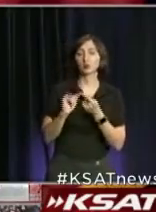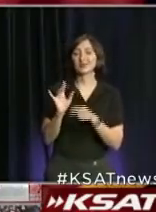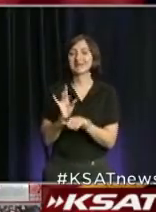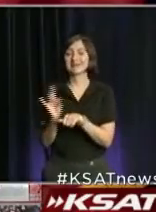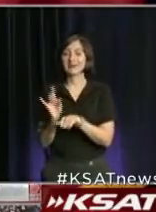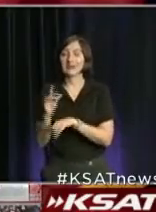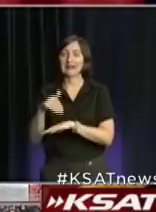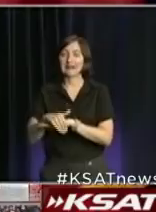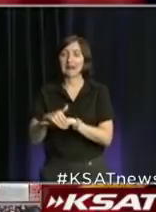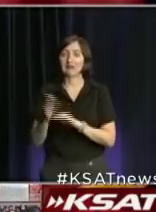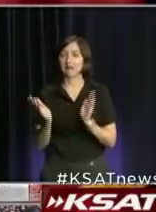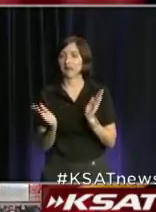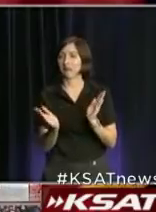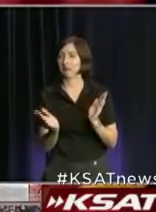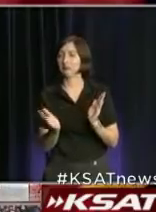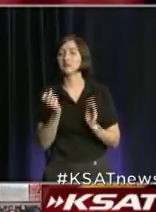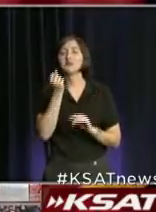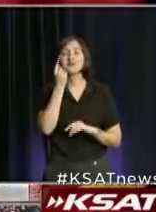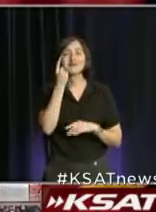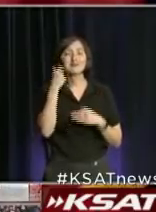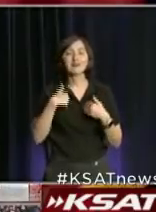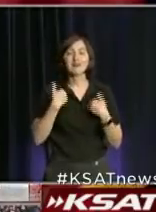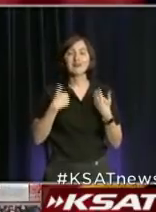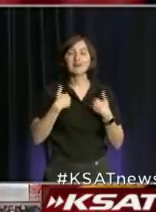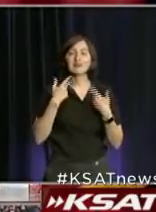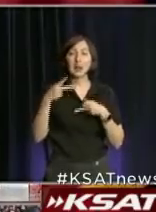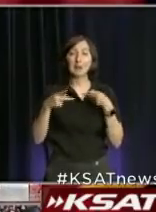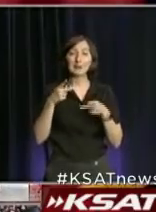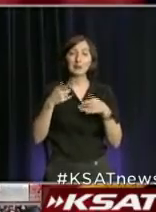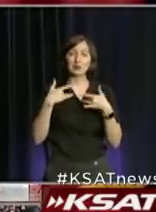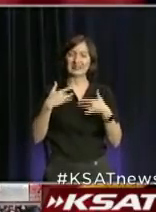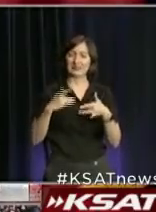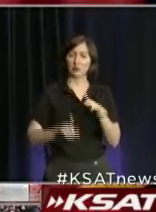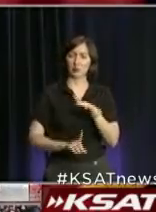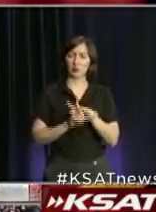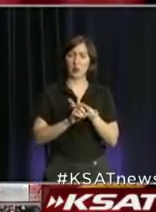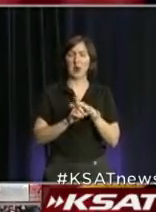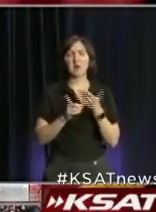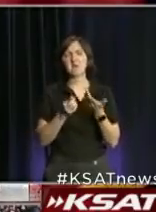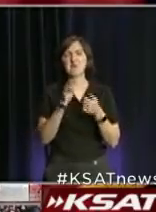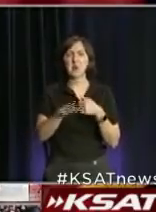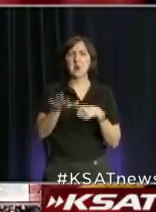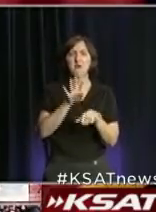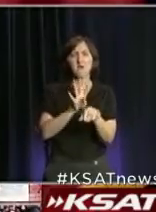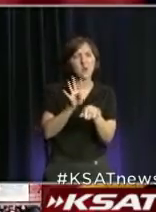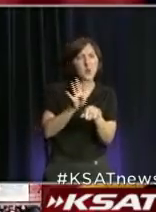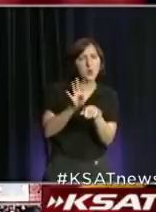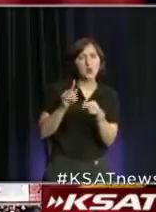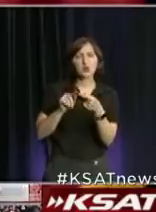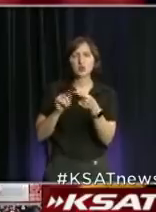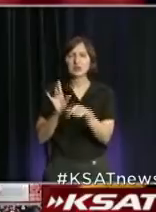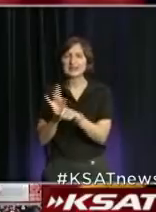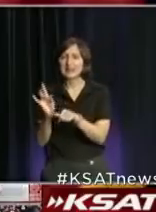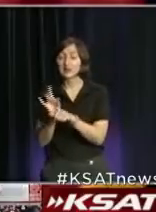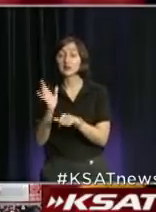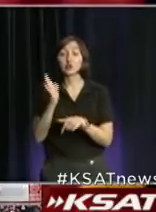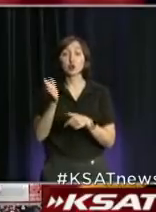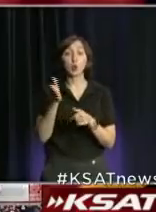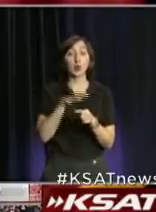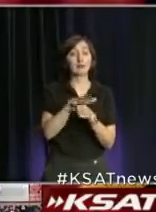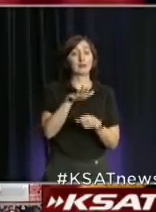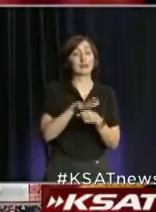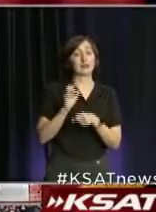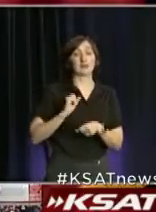we're finding is that young people coming out is usually between 4 and 7 o'clock. So we'll be staffed up to handle those that will be